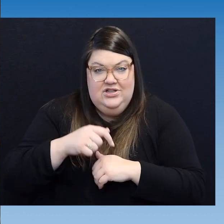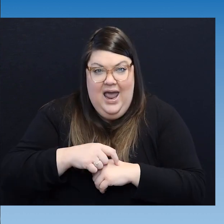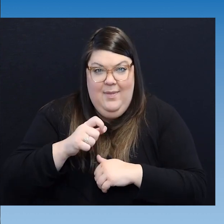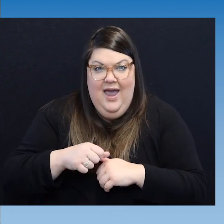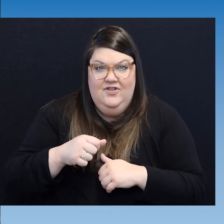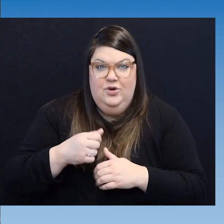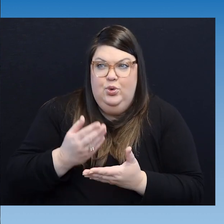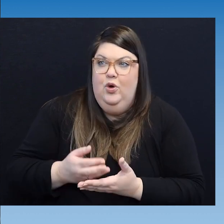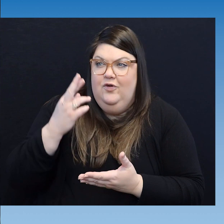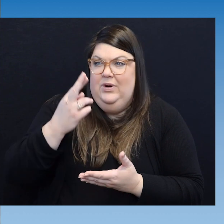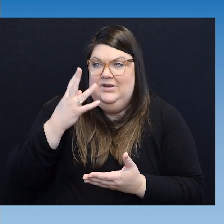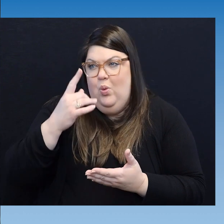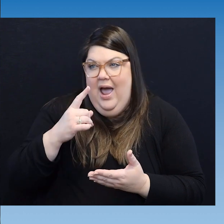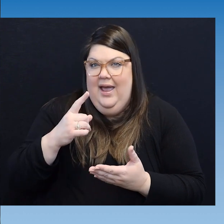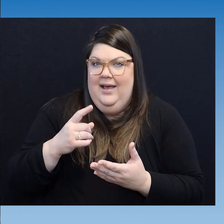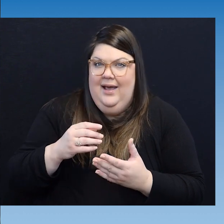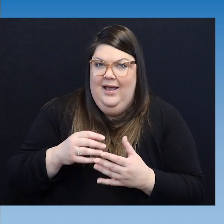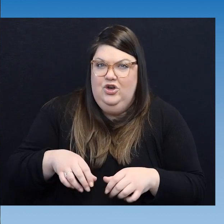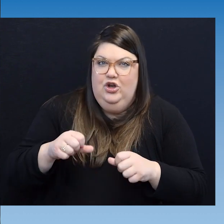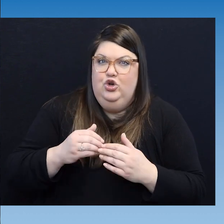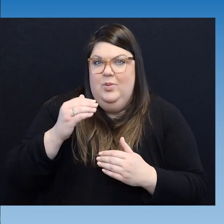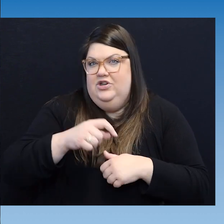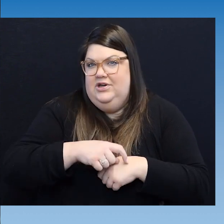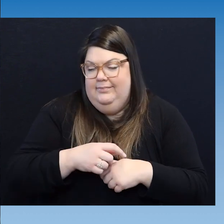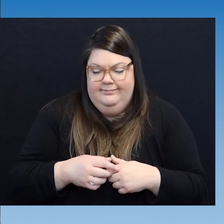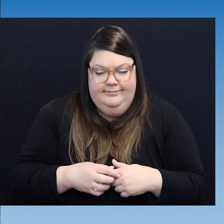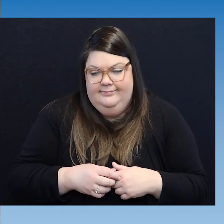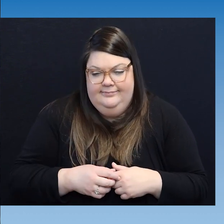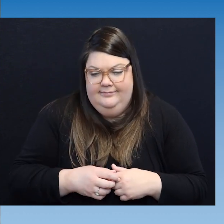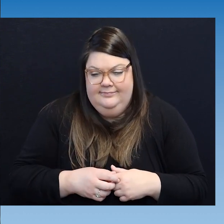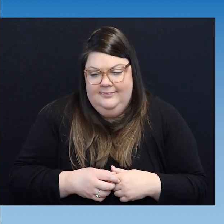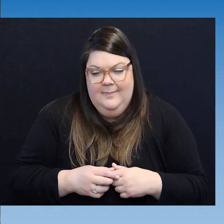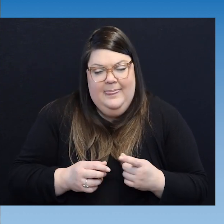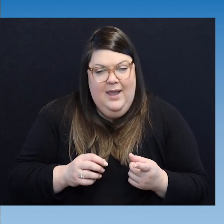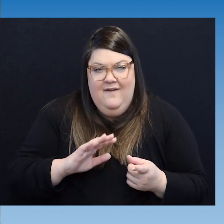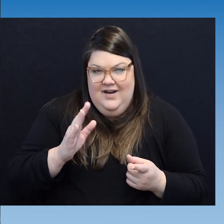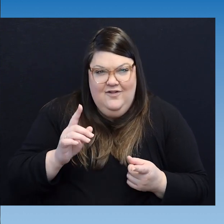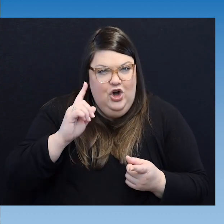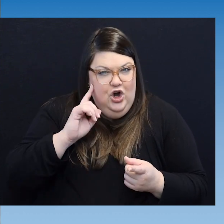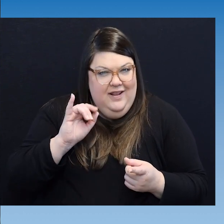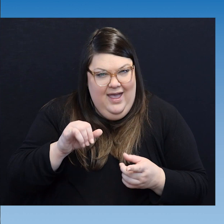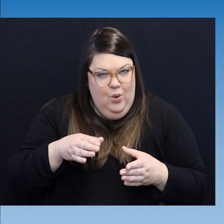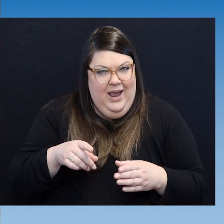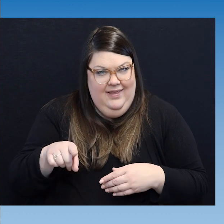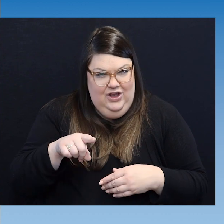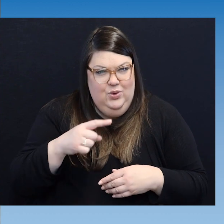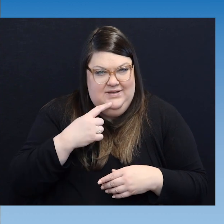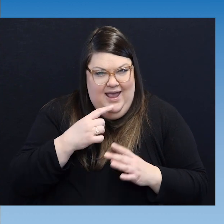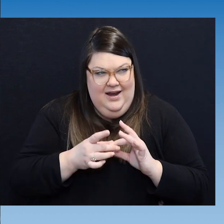to justify it. Mm-hmm. And so I have never heard it put like you put it before, but I'm